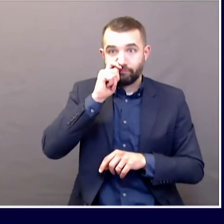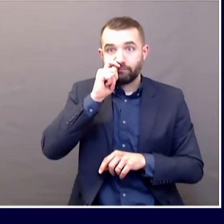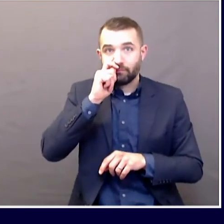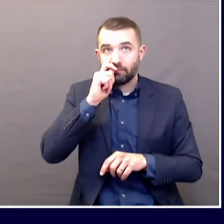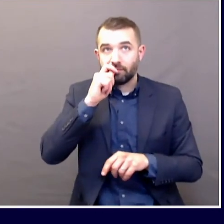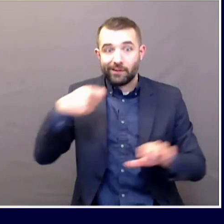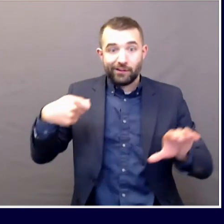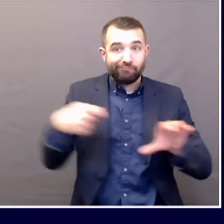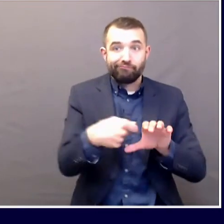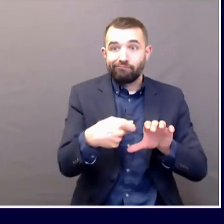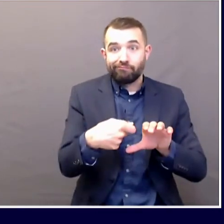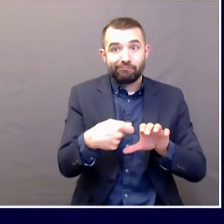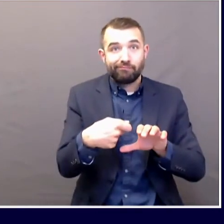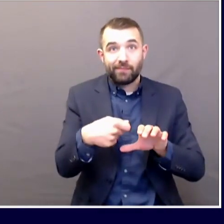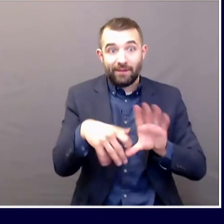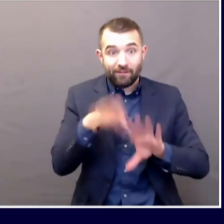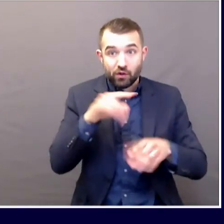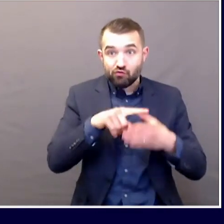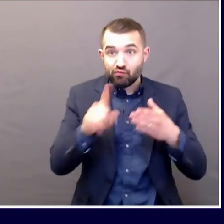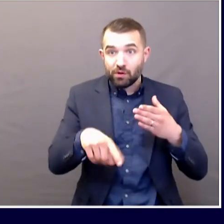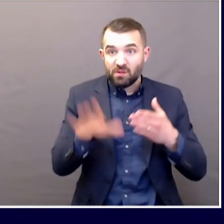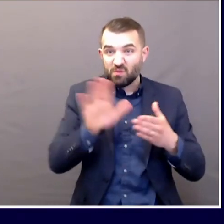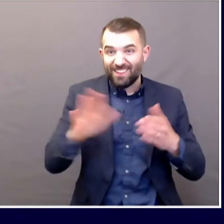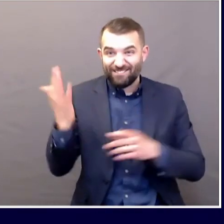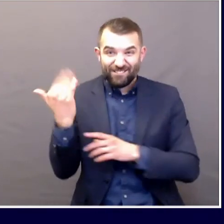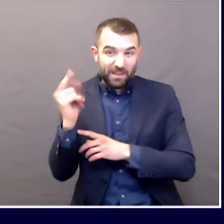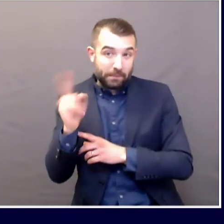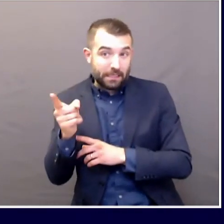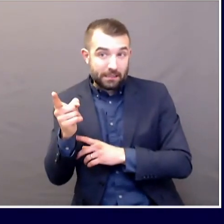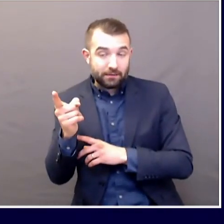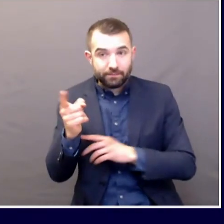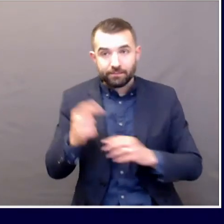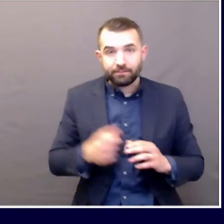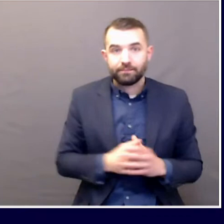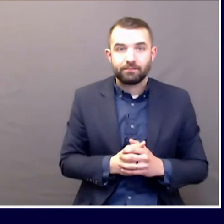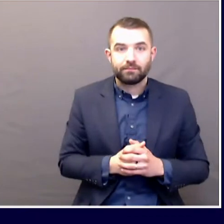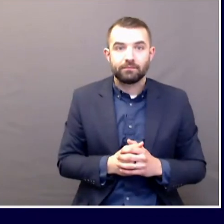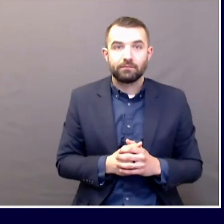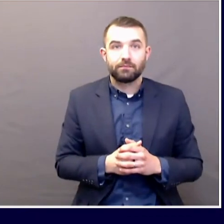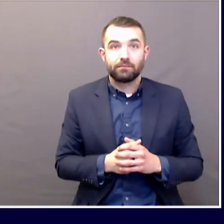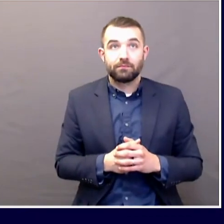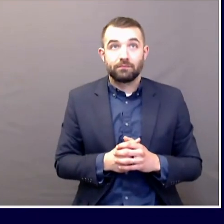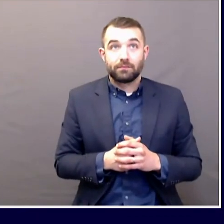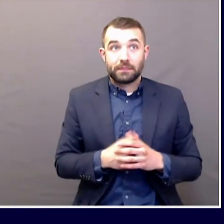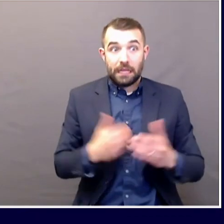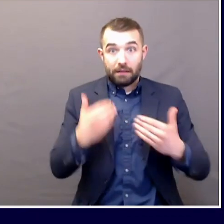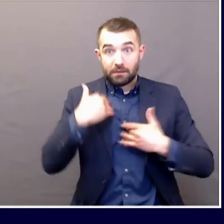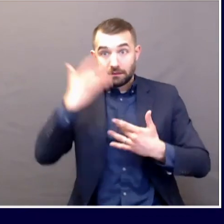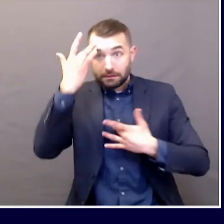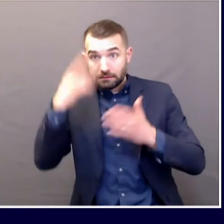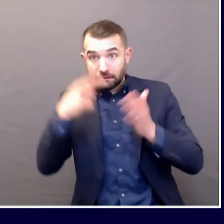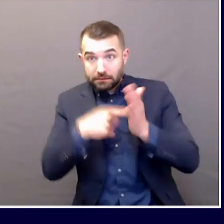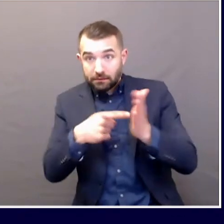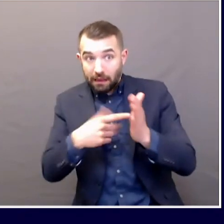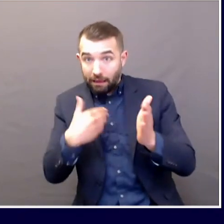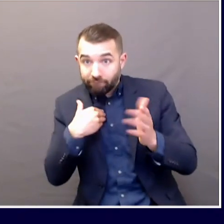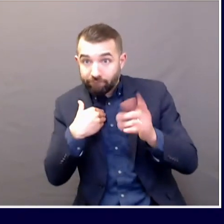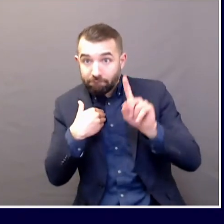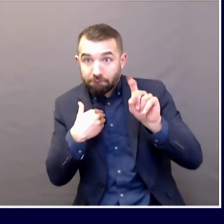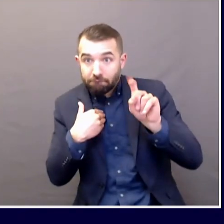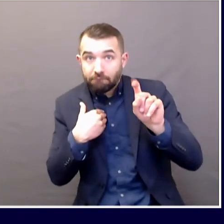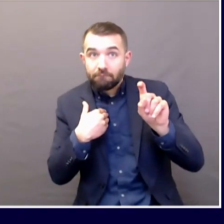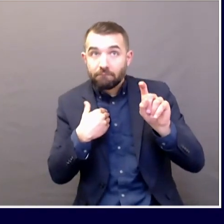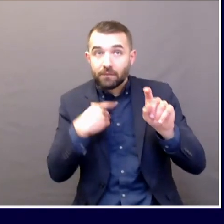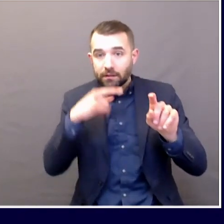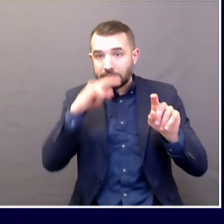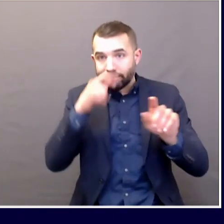The test can identify the virus in people with symptoms. Its use can also help preserve the child care workforce,